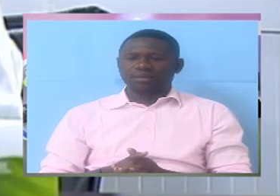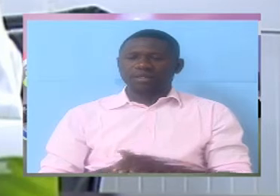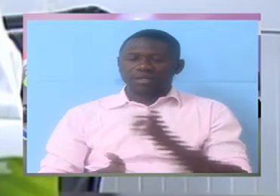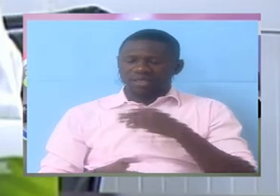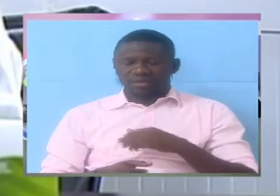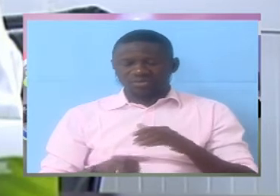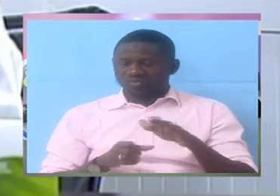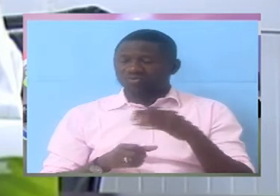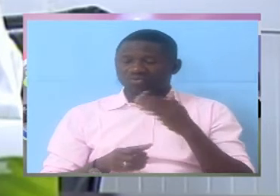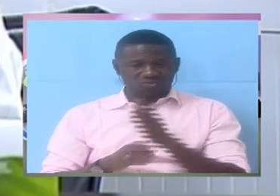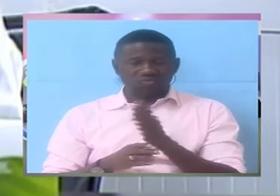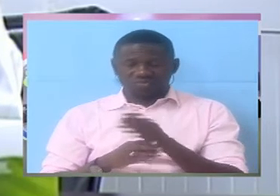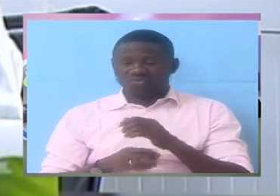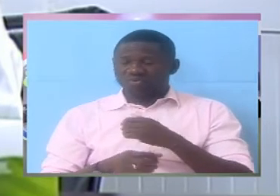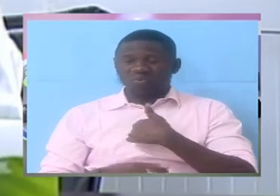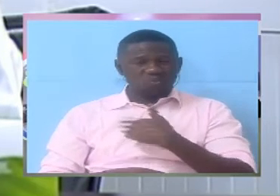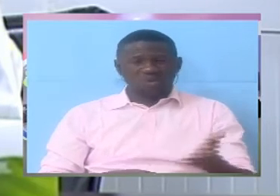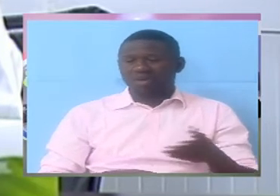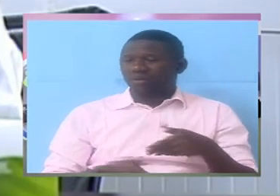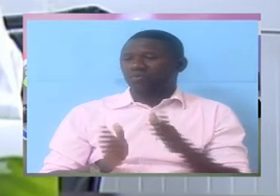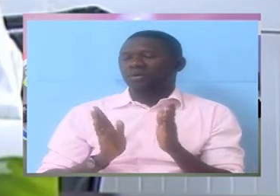wickedness.